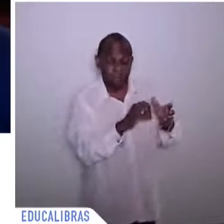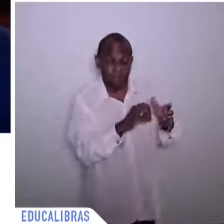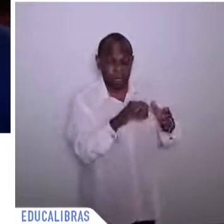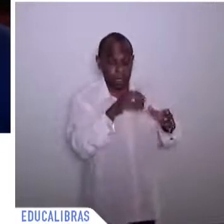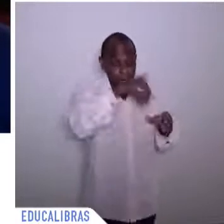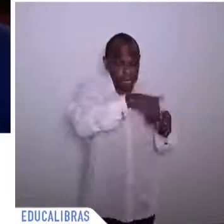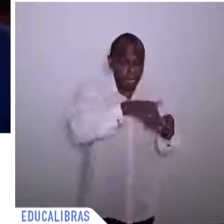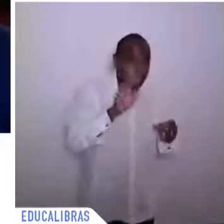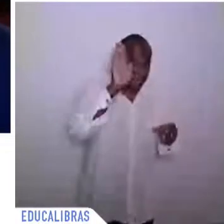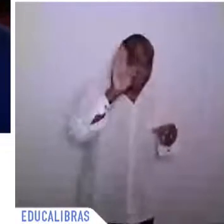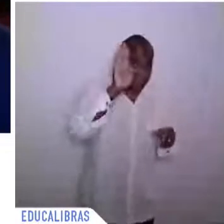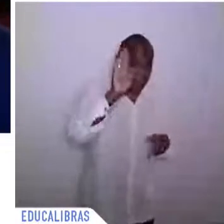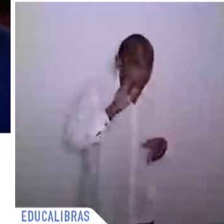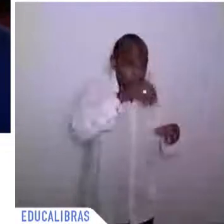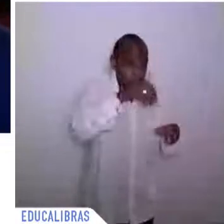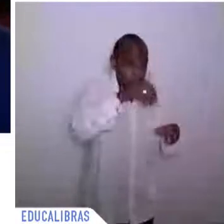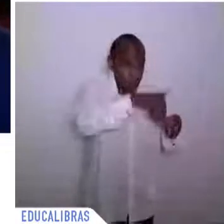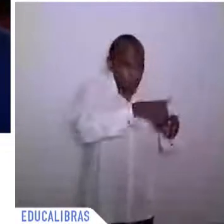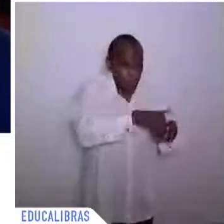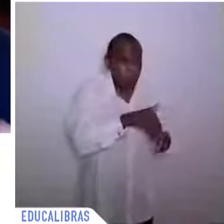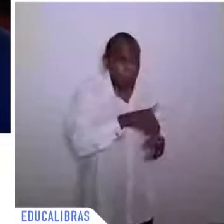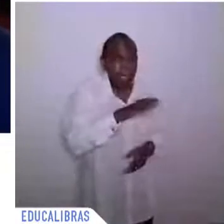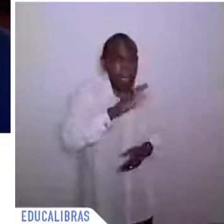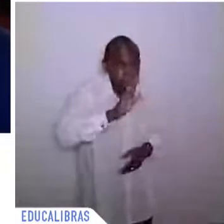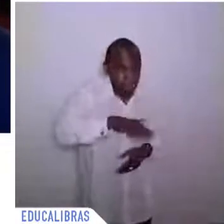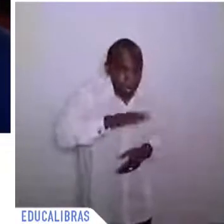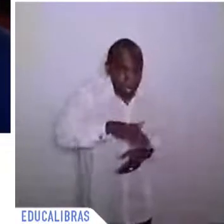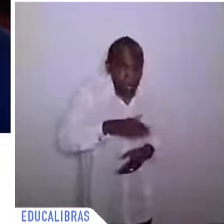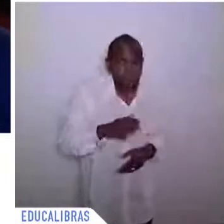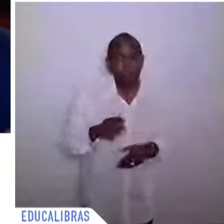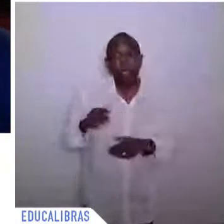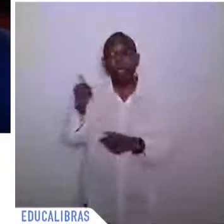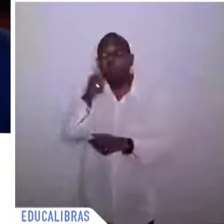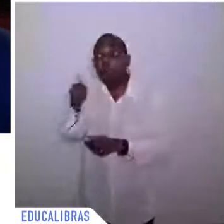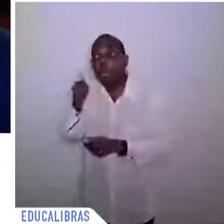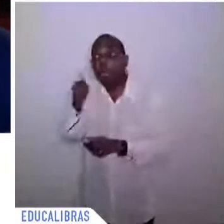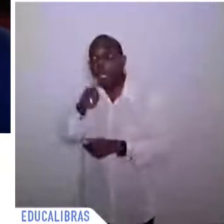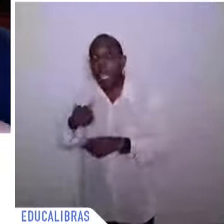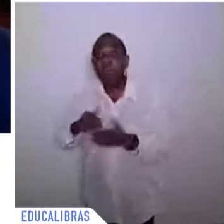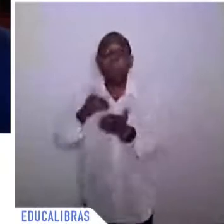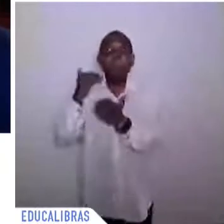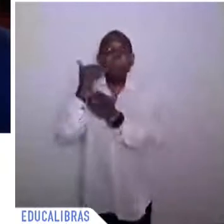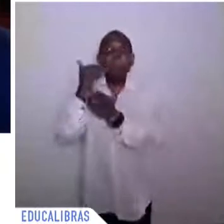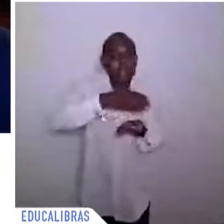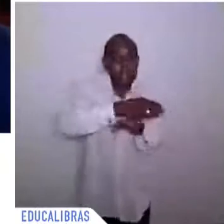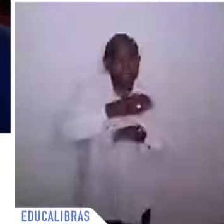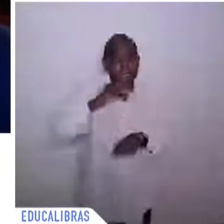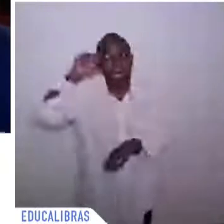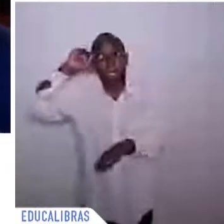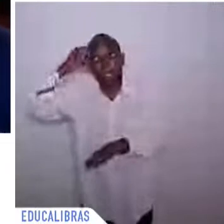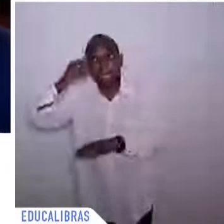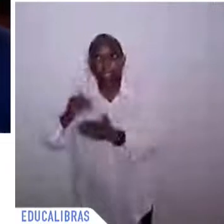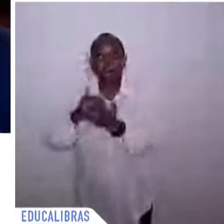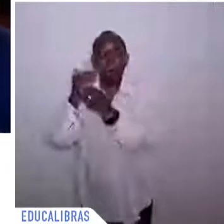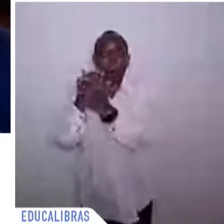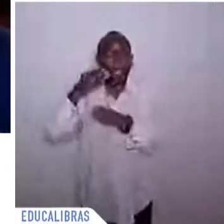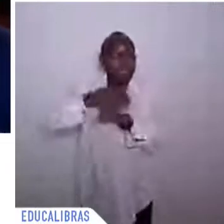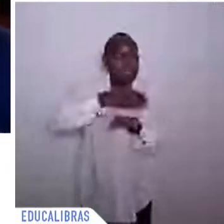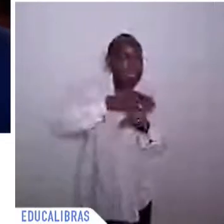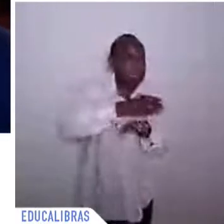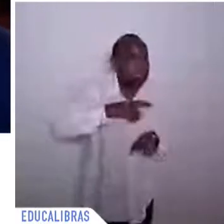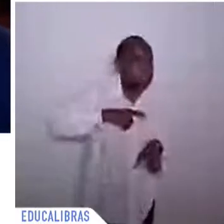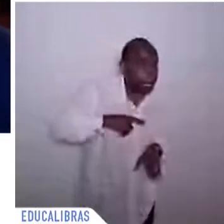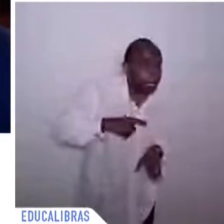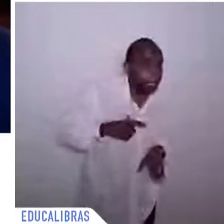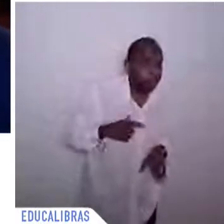making the campaign cheaper is facilitating their interest in the competition. So on one side, there is